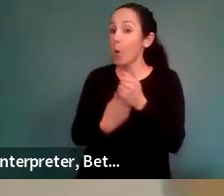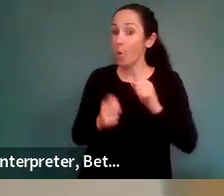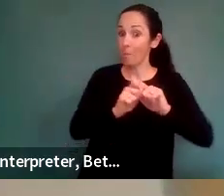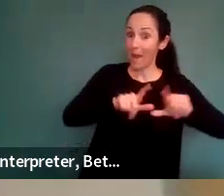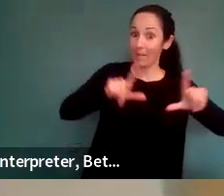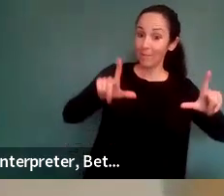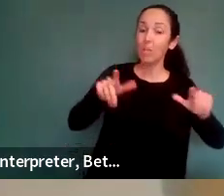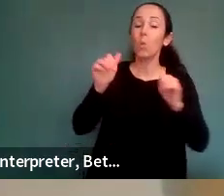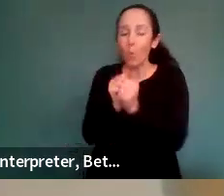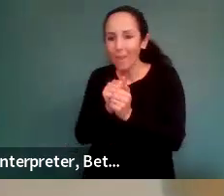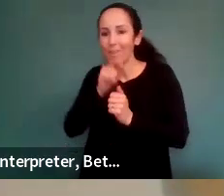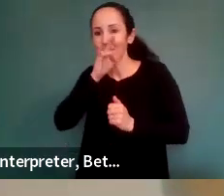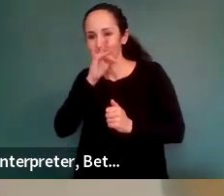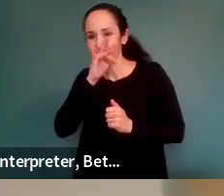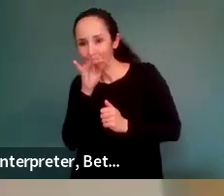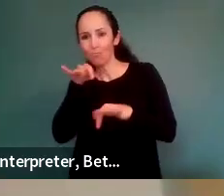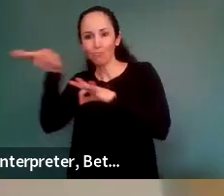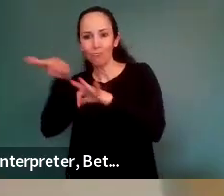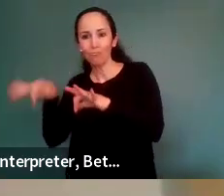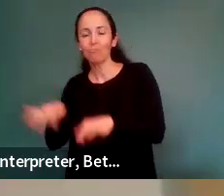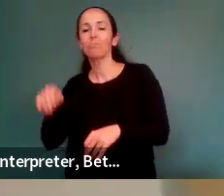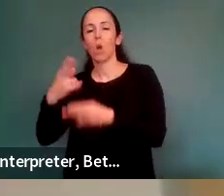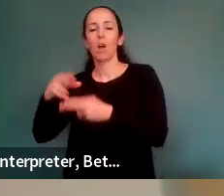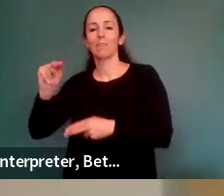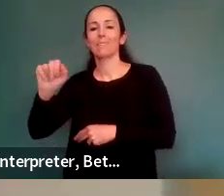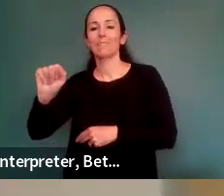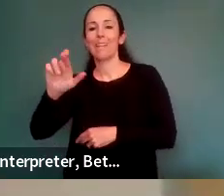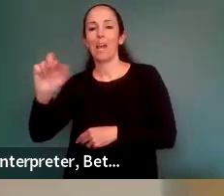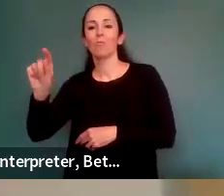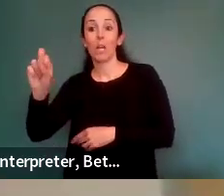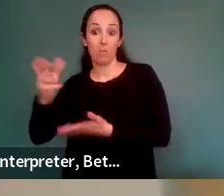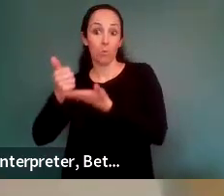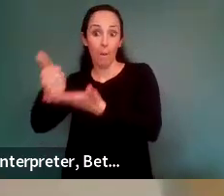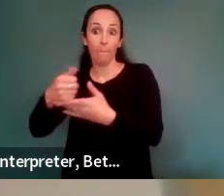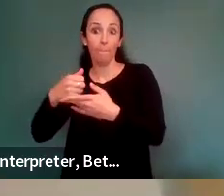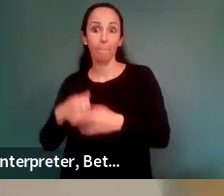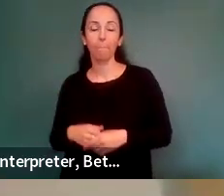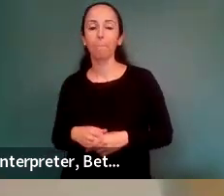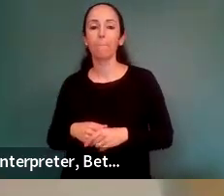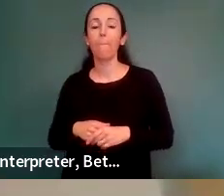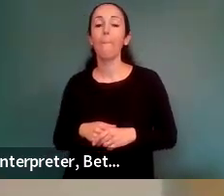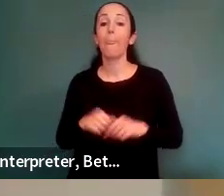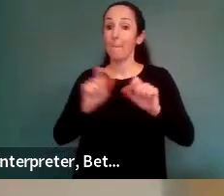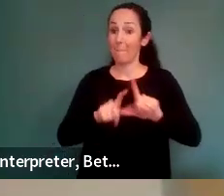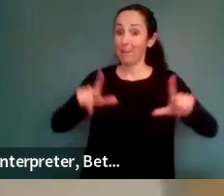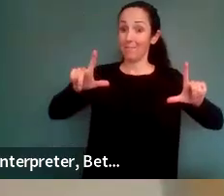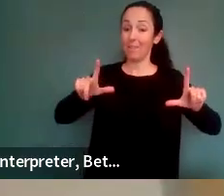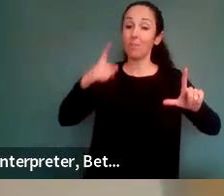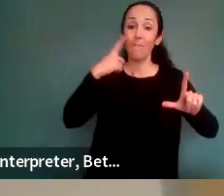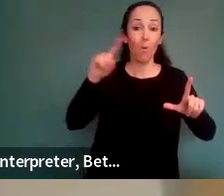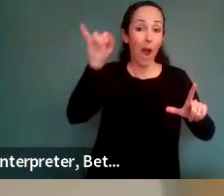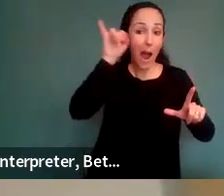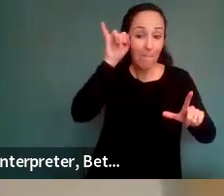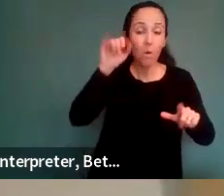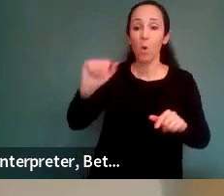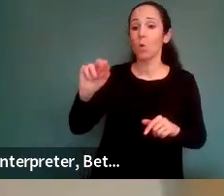also speech output called the narrator. You have magnification on iPhones, the